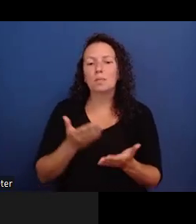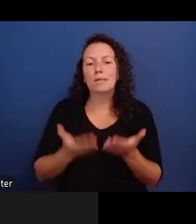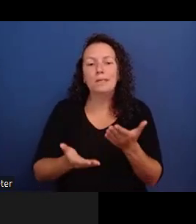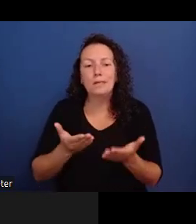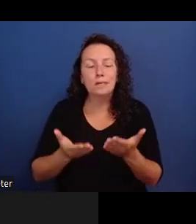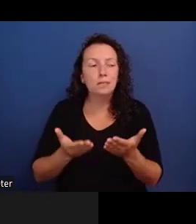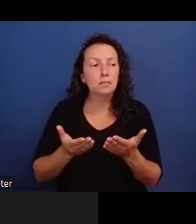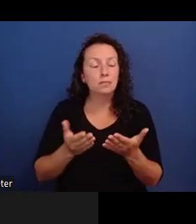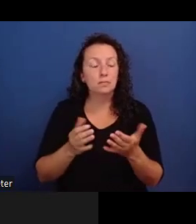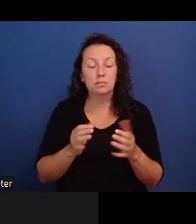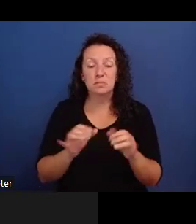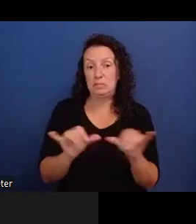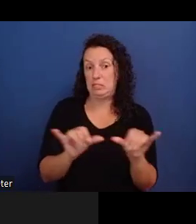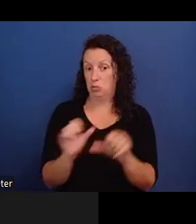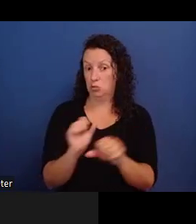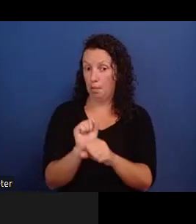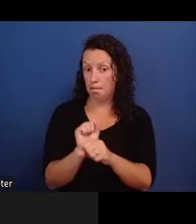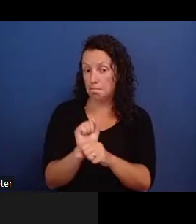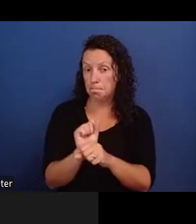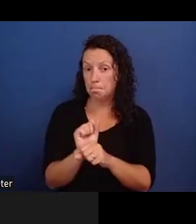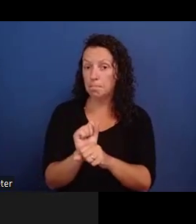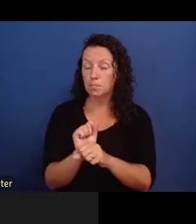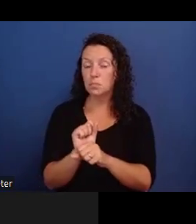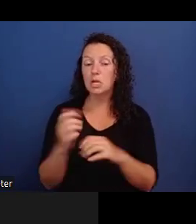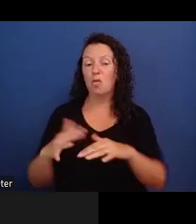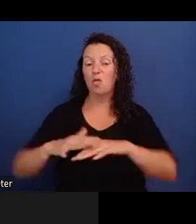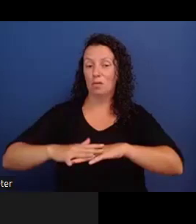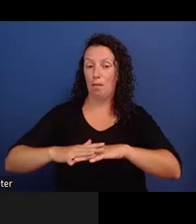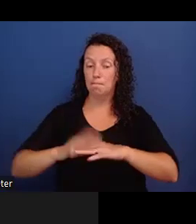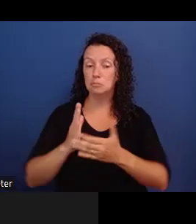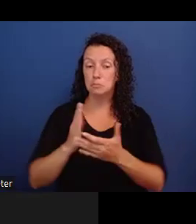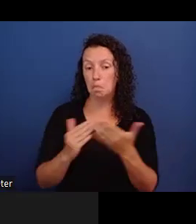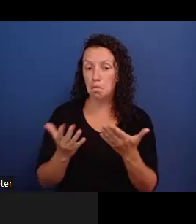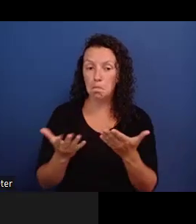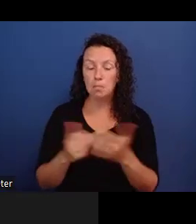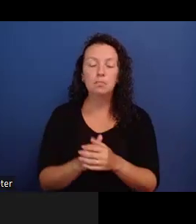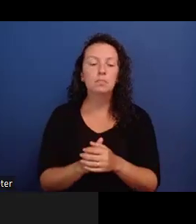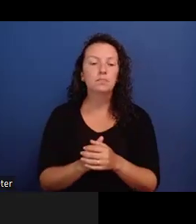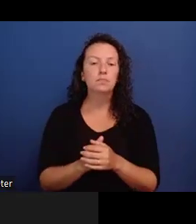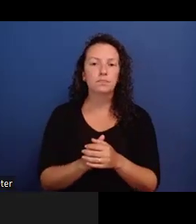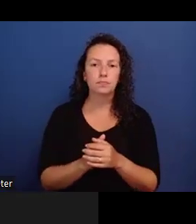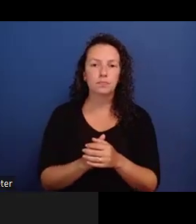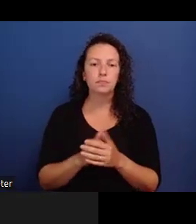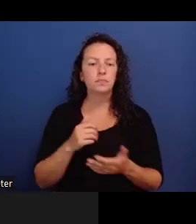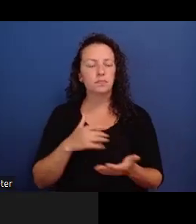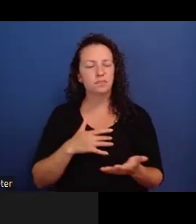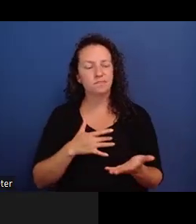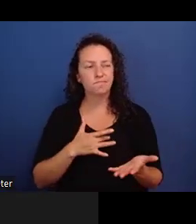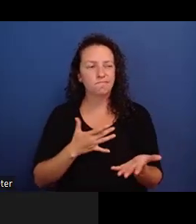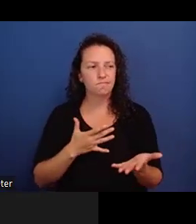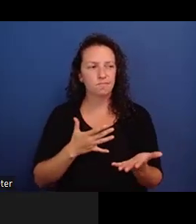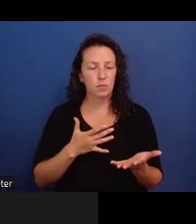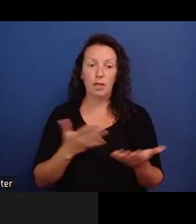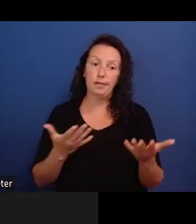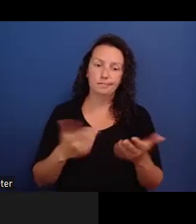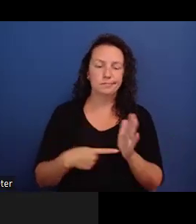are similar, and Right. maybe those have, so when you look at the, once you hear, if you do use screen